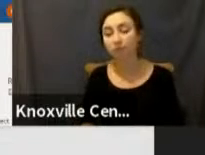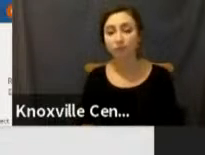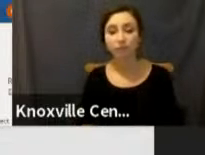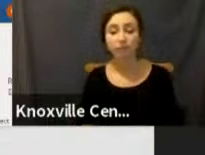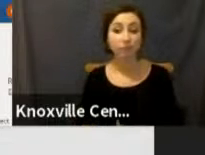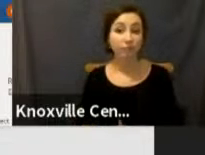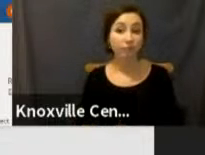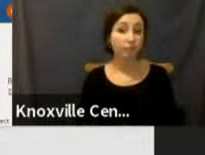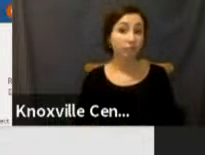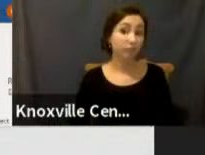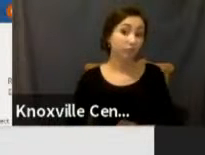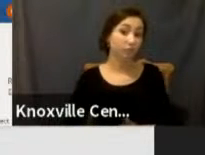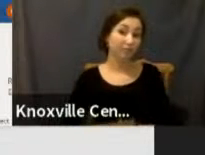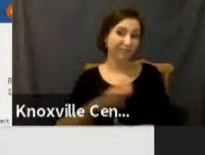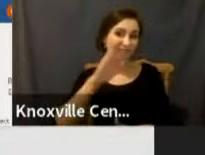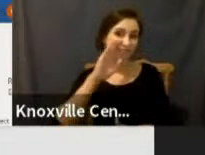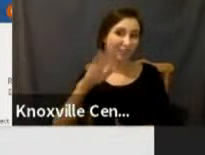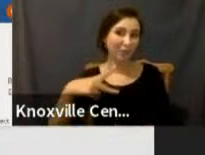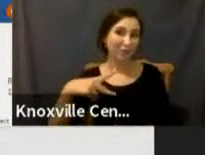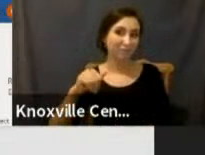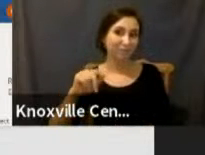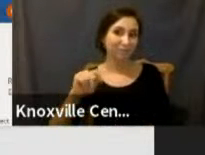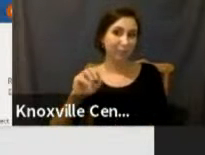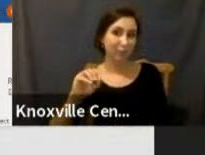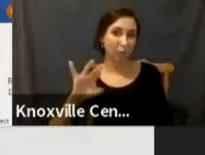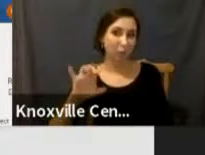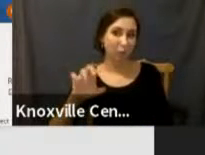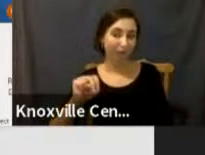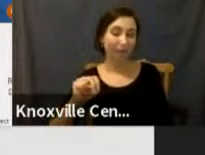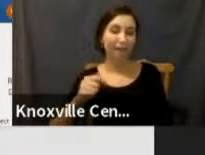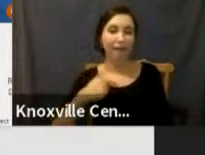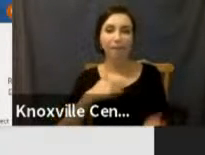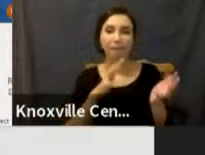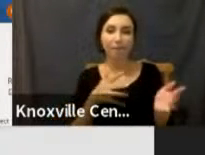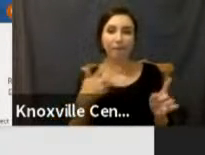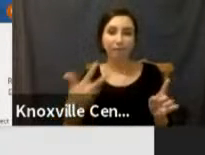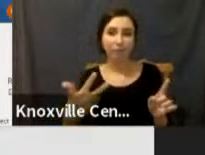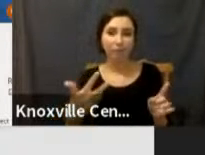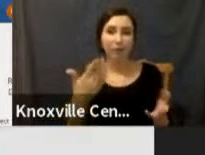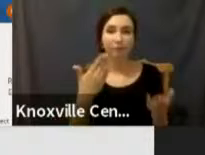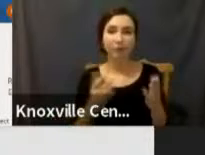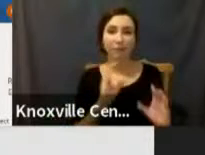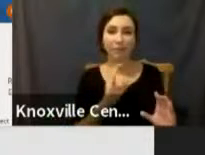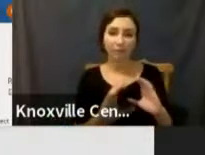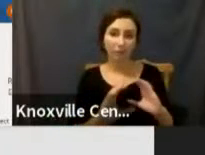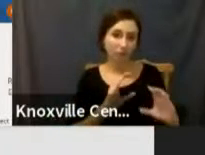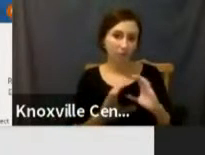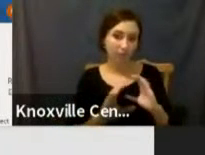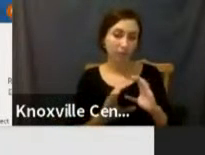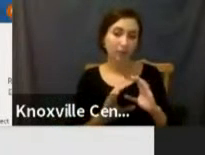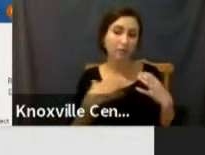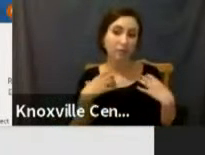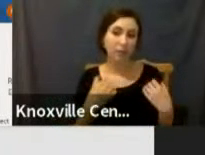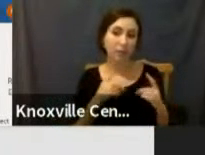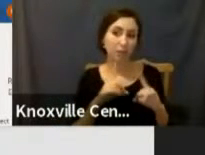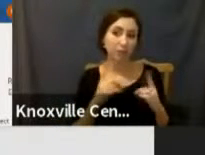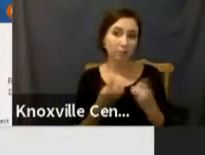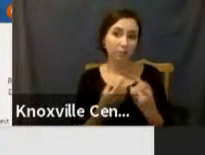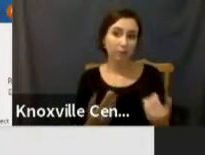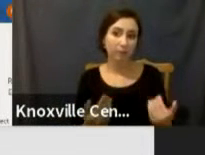I would, this is Pat O'Brien, I would maybe leave 3 as is, and just in the conversations that the health department has with